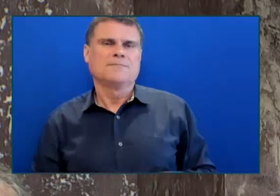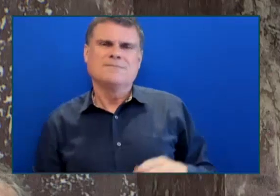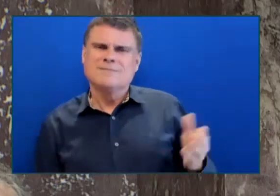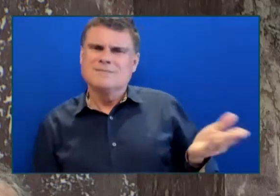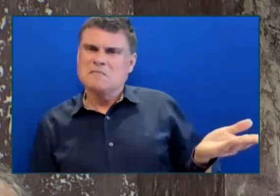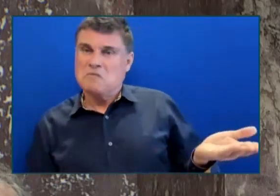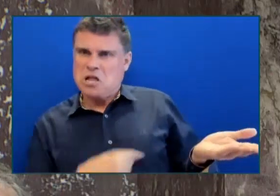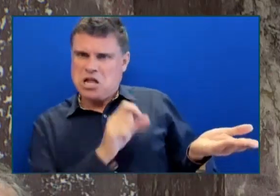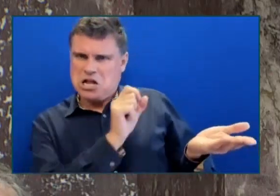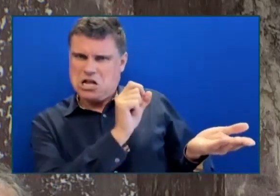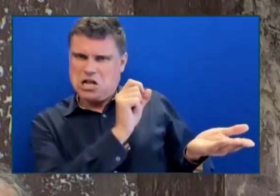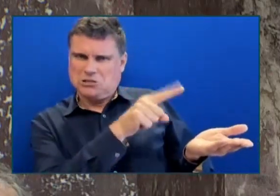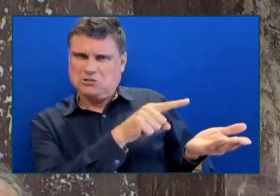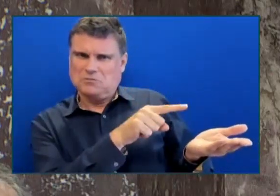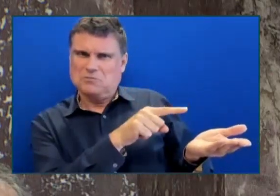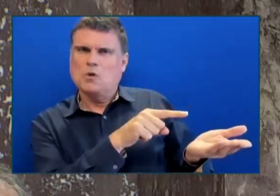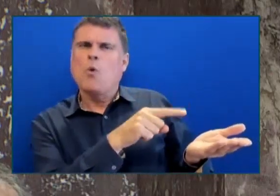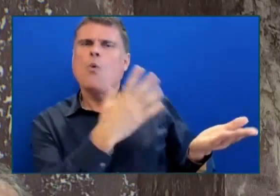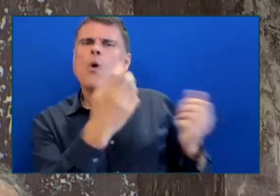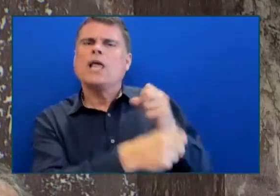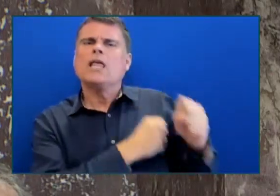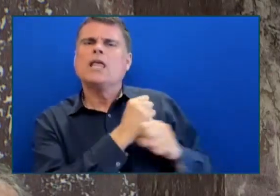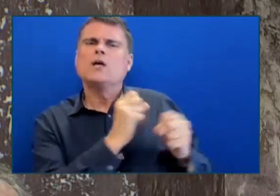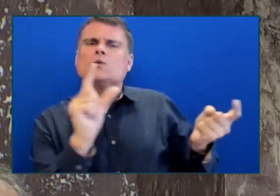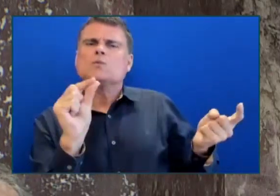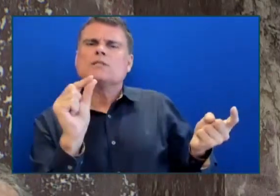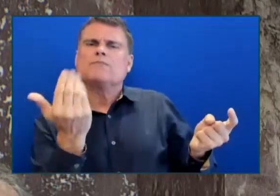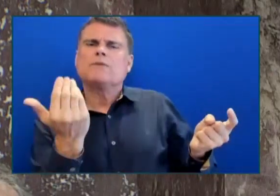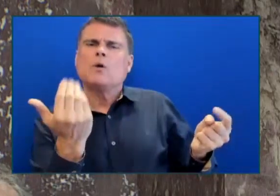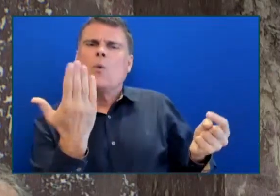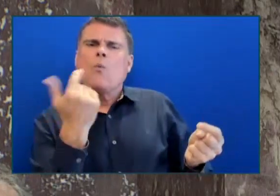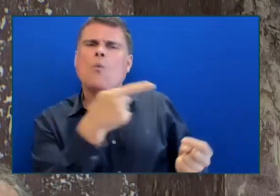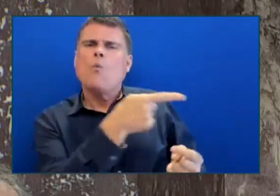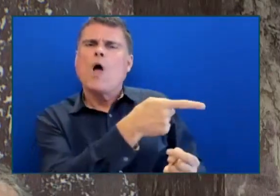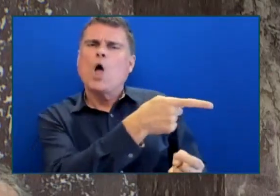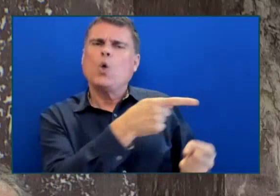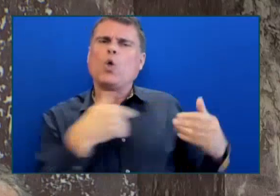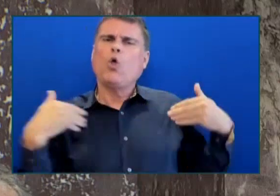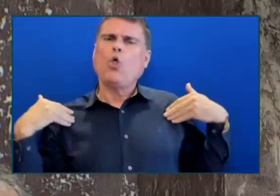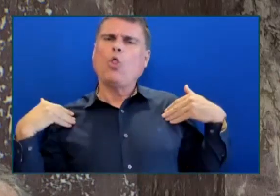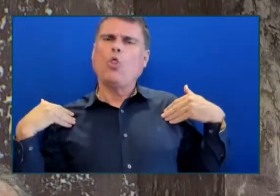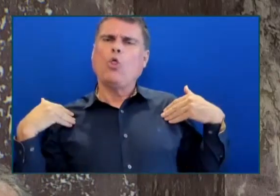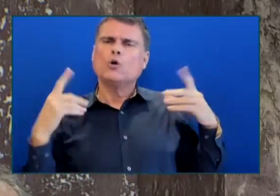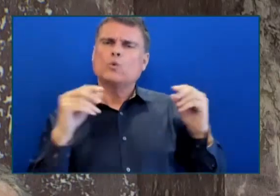when this information was brought forward, Honourable Speaker. Members.